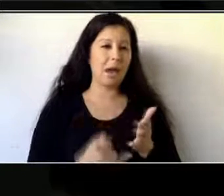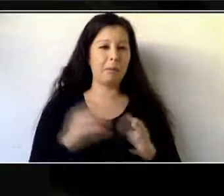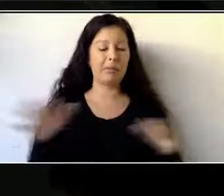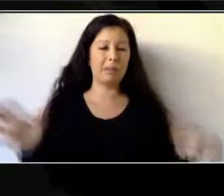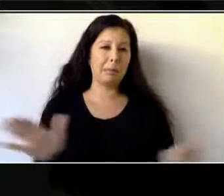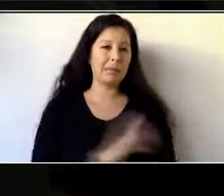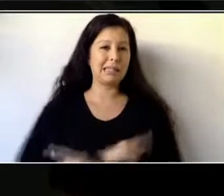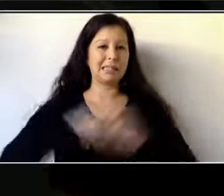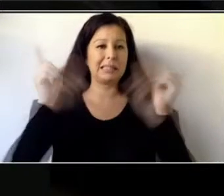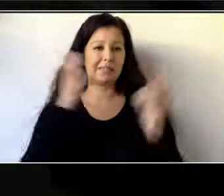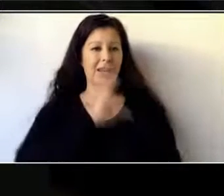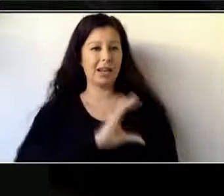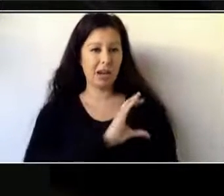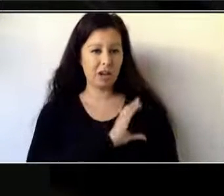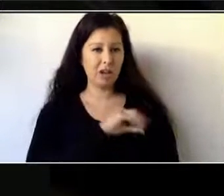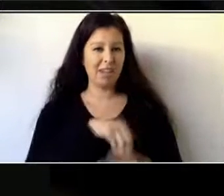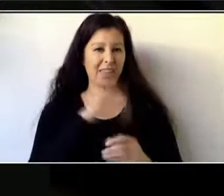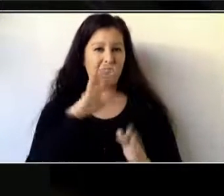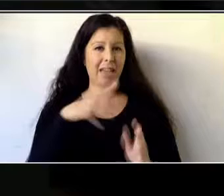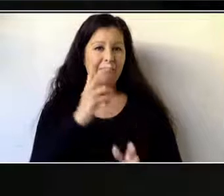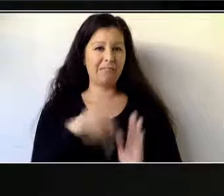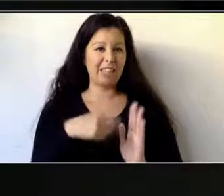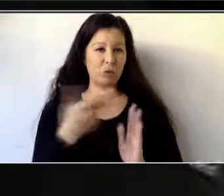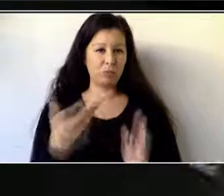different character in this music video.